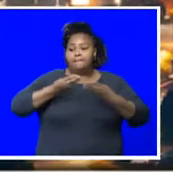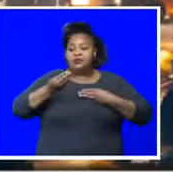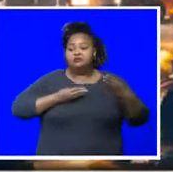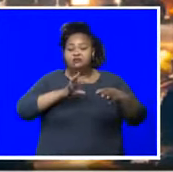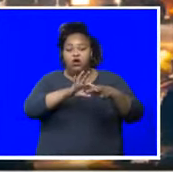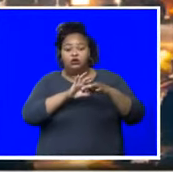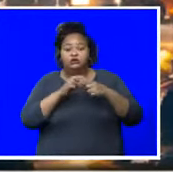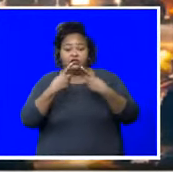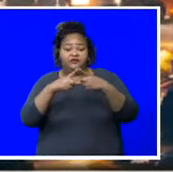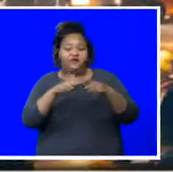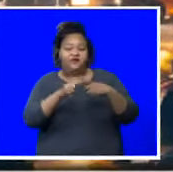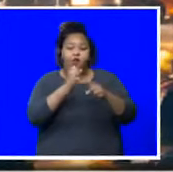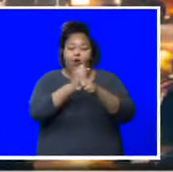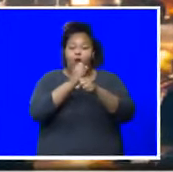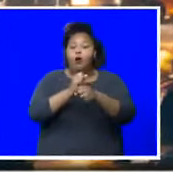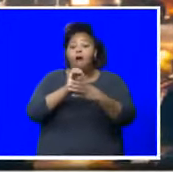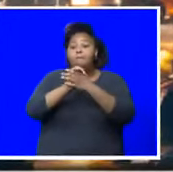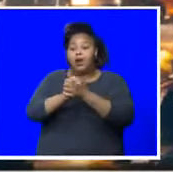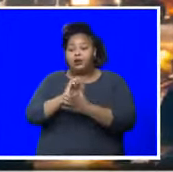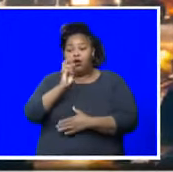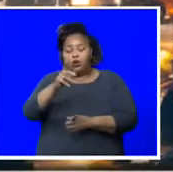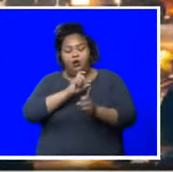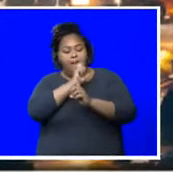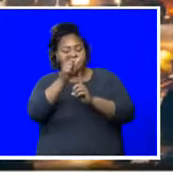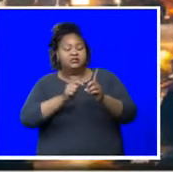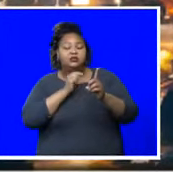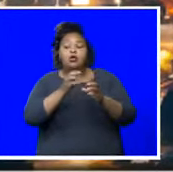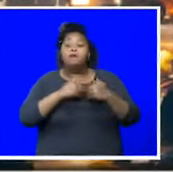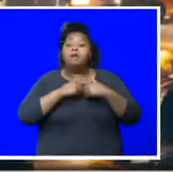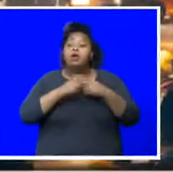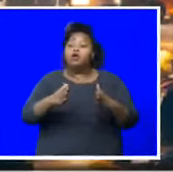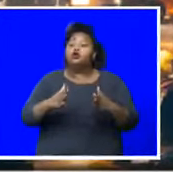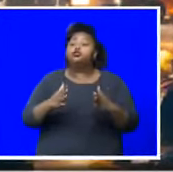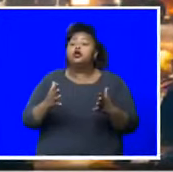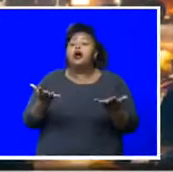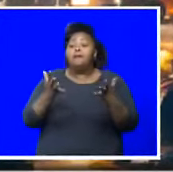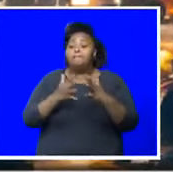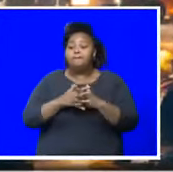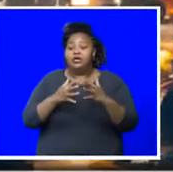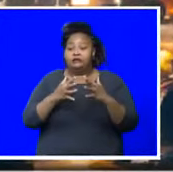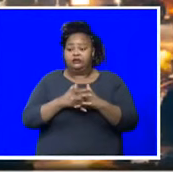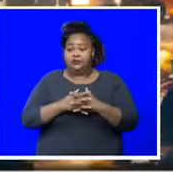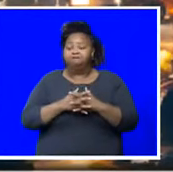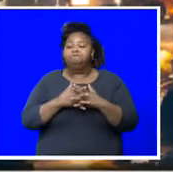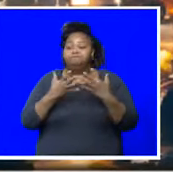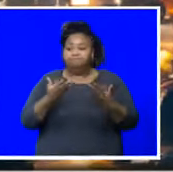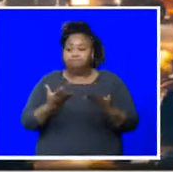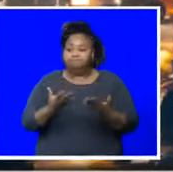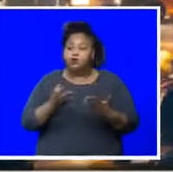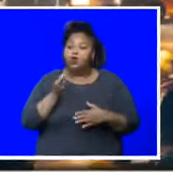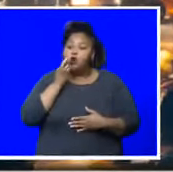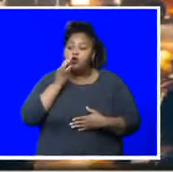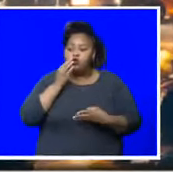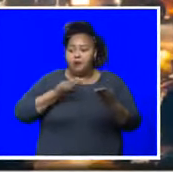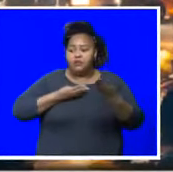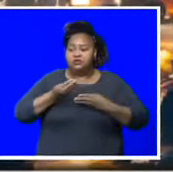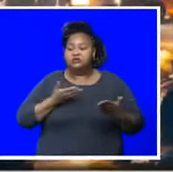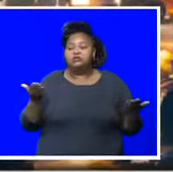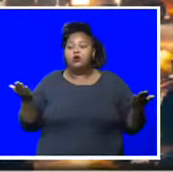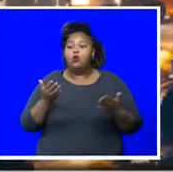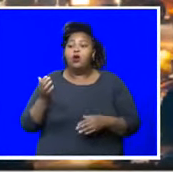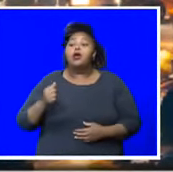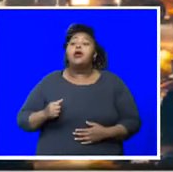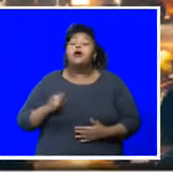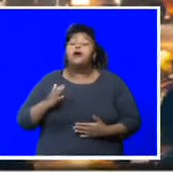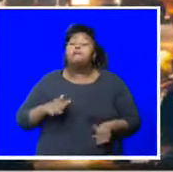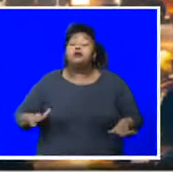letahlukene. Khumalo bekakhuluma nakasukumisa ngalokusemthethweni umhlangano lomkhulu wabantu labasha labasebhizinisini ebobanjelwe-ke kamanzini